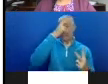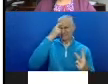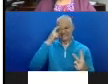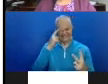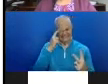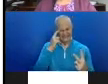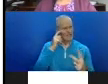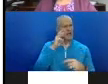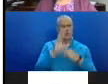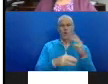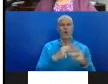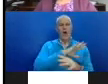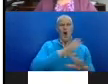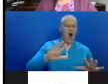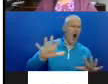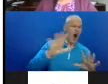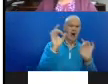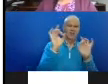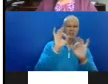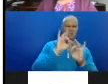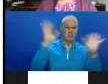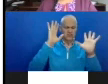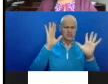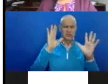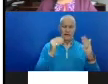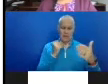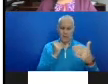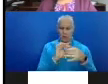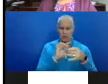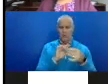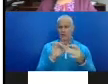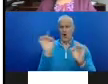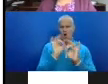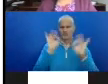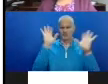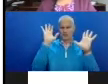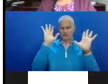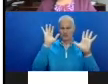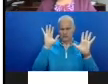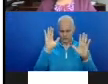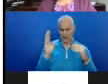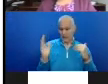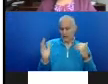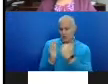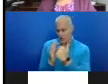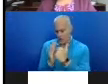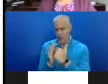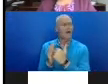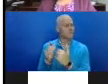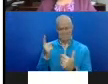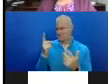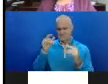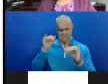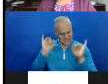world's hostile, and especially close relationships are hostile. And so they end up in close relationships, and they're treating their partners as if their